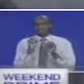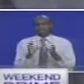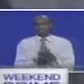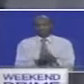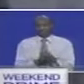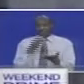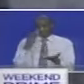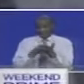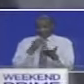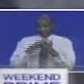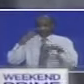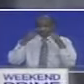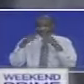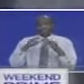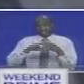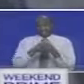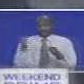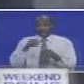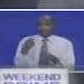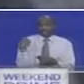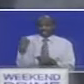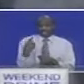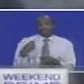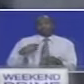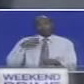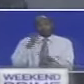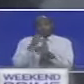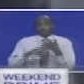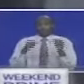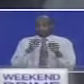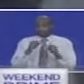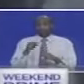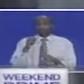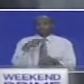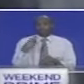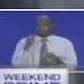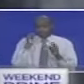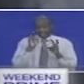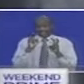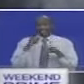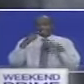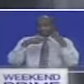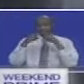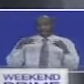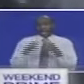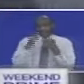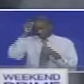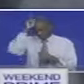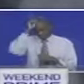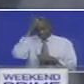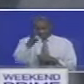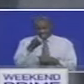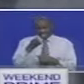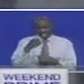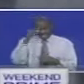Pesa ya maendeleo imeanza kuja hivi juzi na tutafanya ile tuwezavyo kuona kwamba maendeleo inapatikana kule mashinani. Sidhani kuna governor